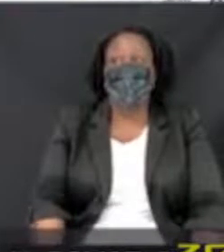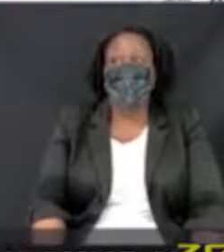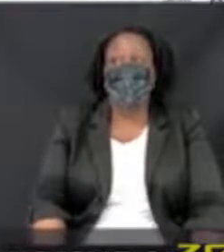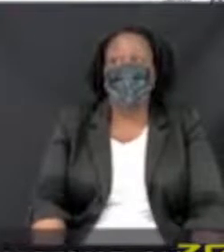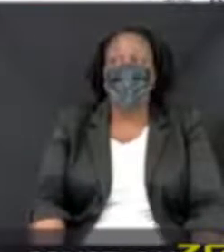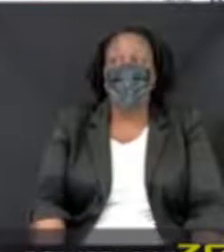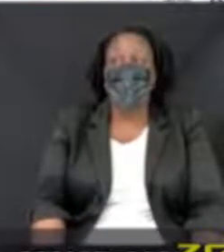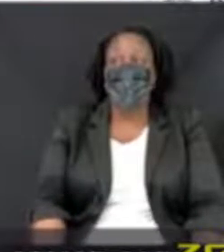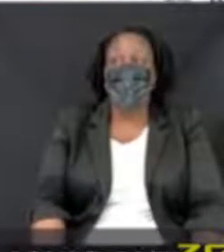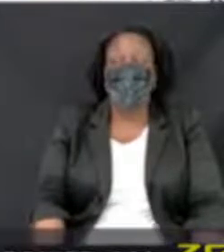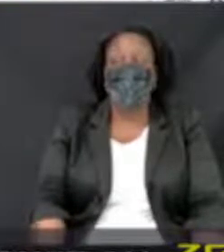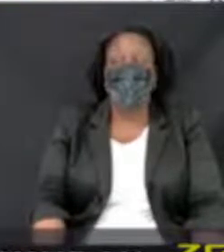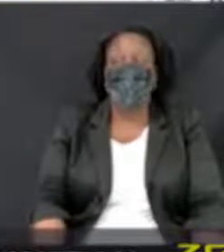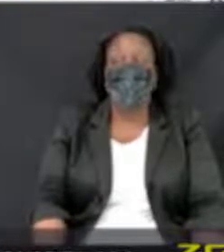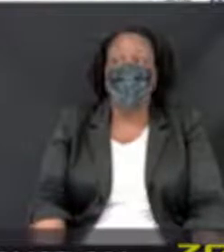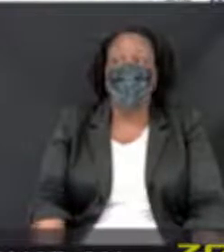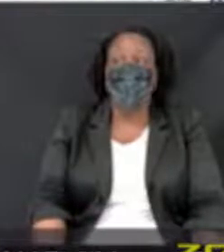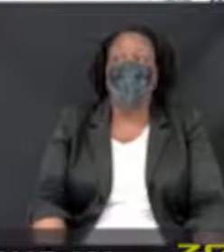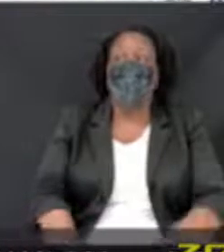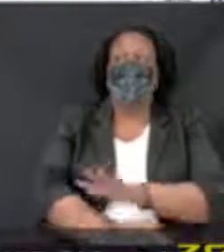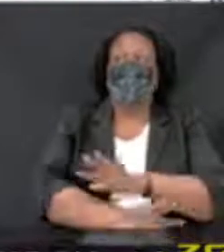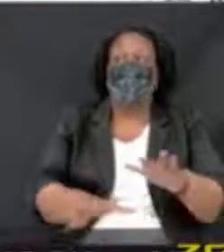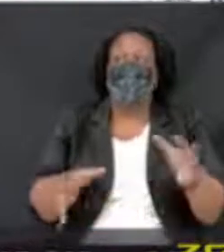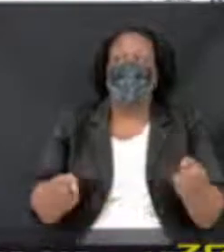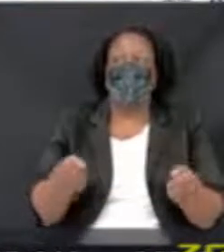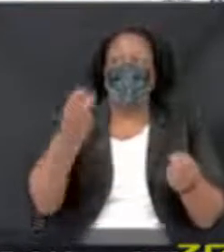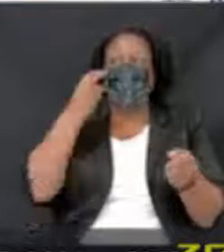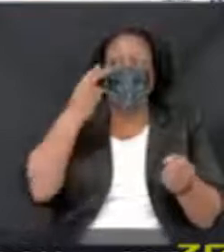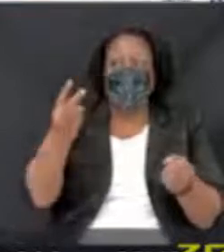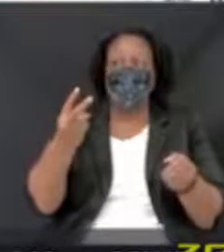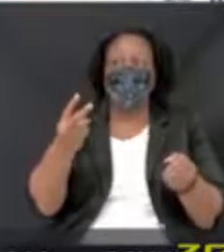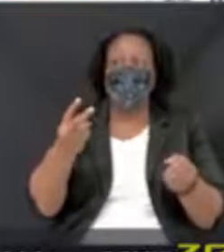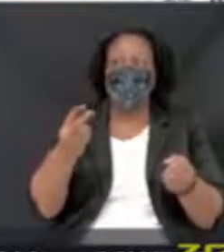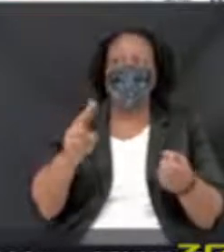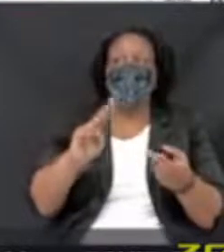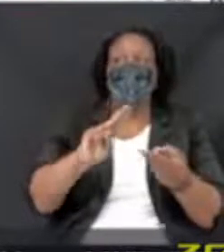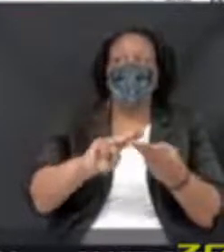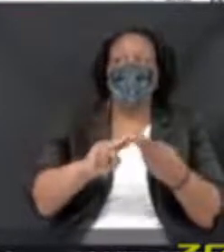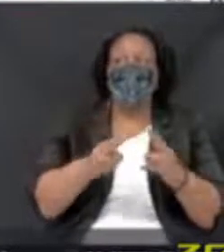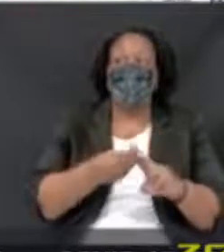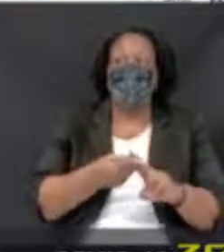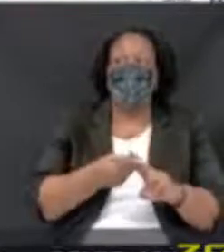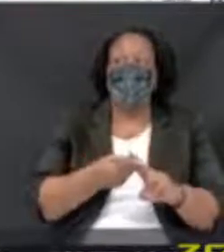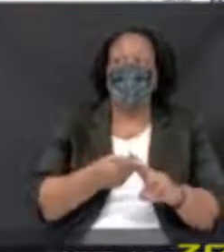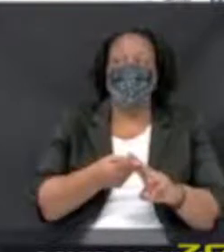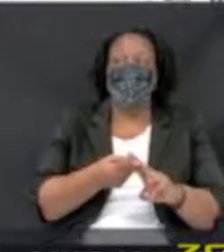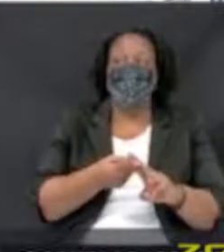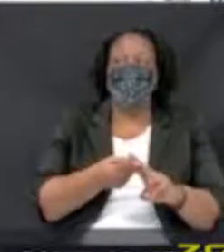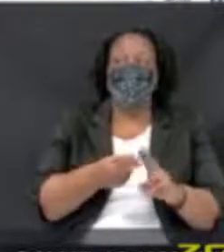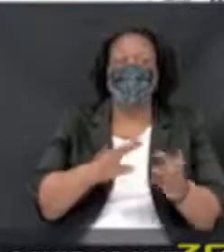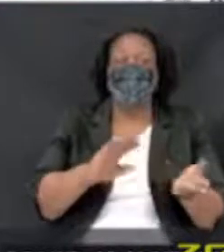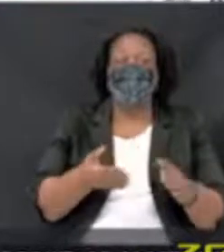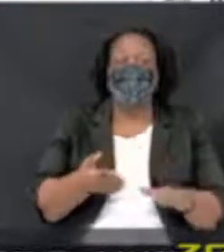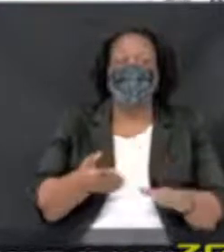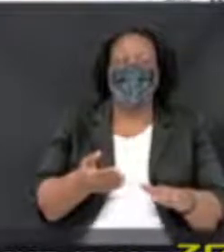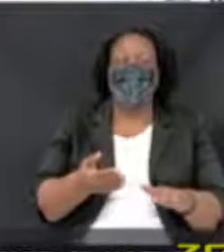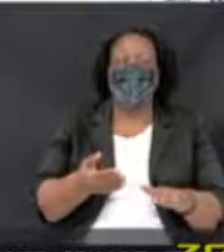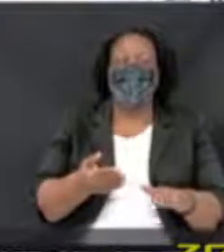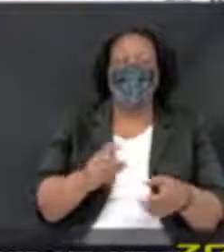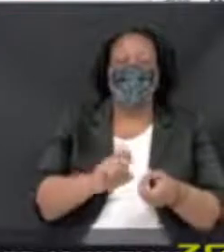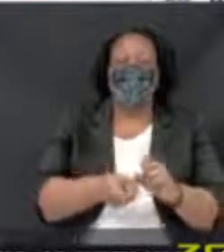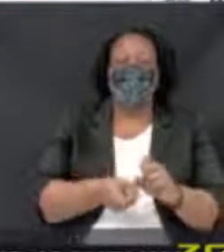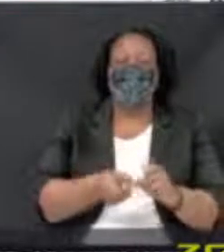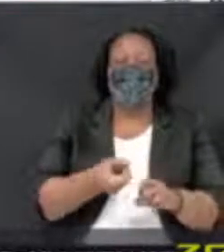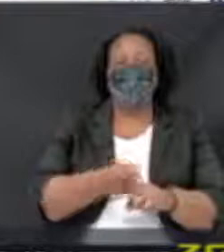to the hospital. What we don't want to see is the number 28 go to 29 or 30, because we